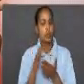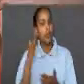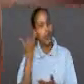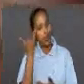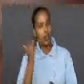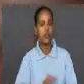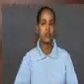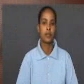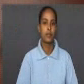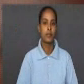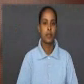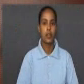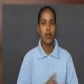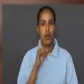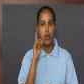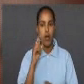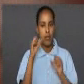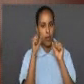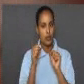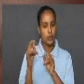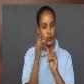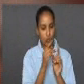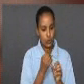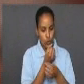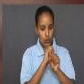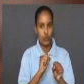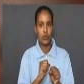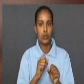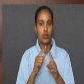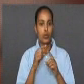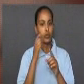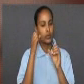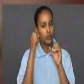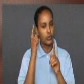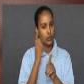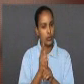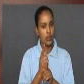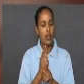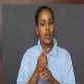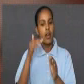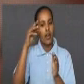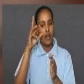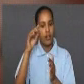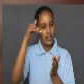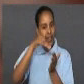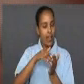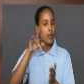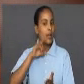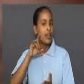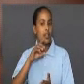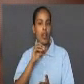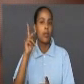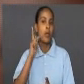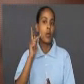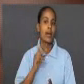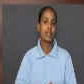ideas. One possible solution is to be sure to recycle plastics and